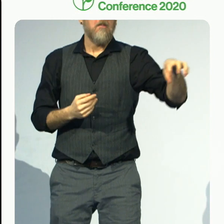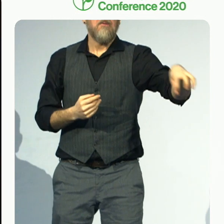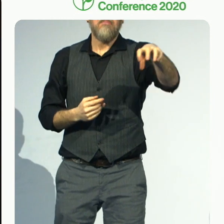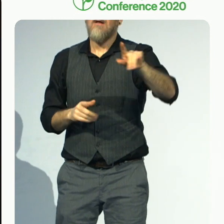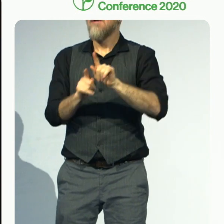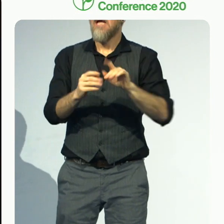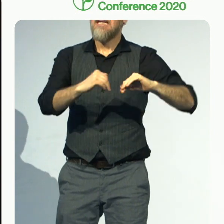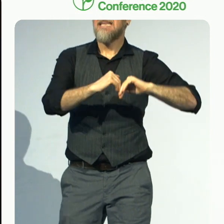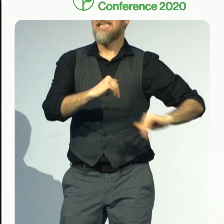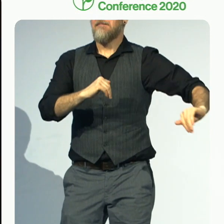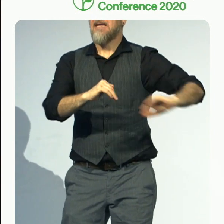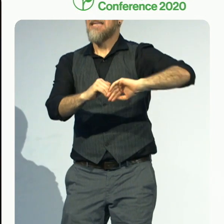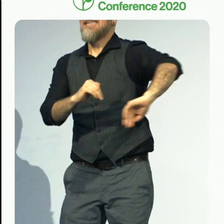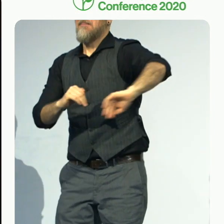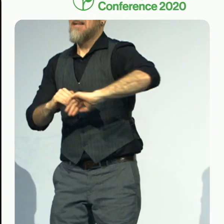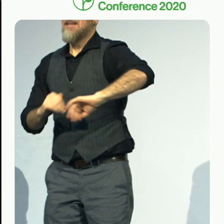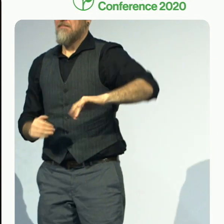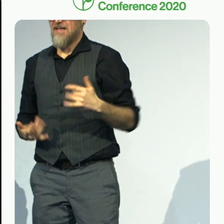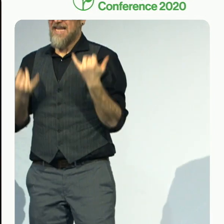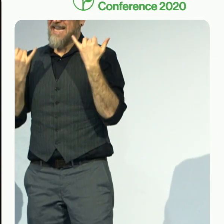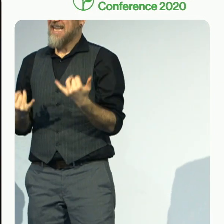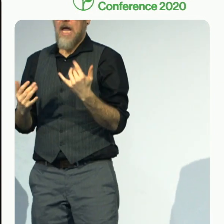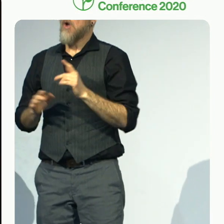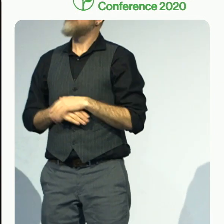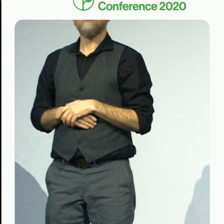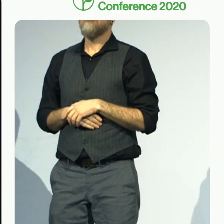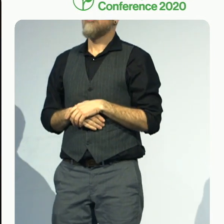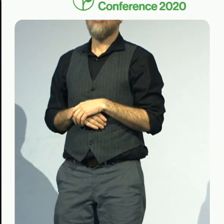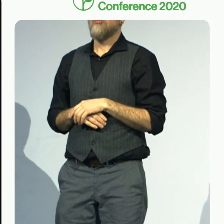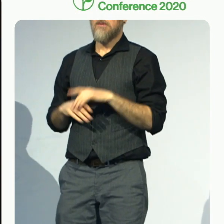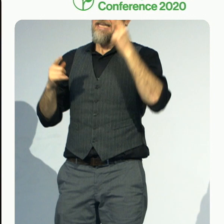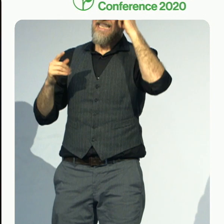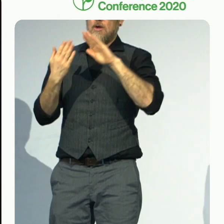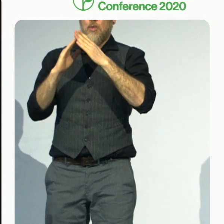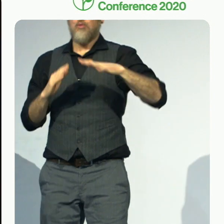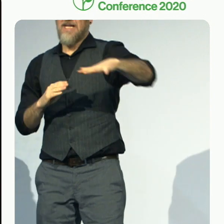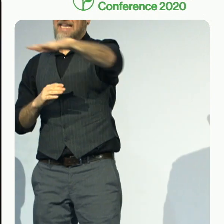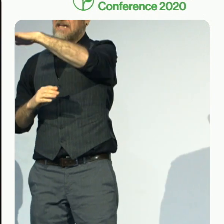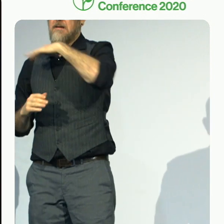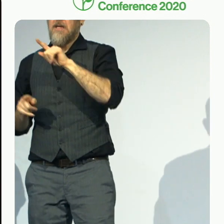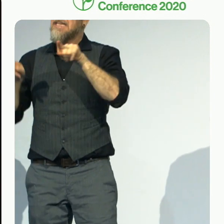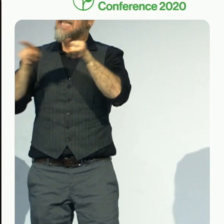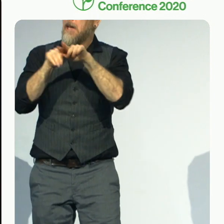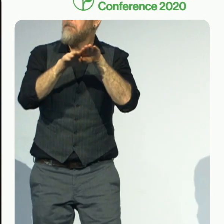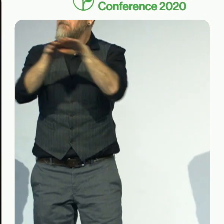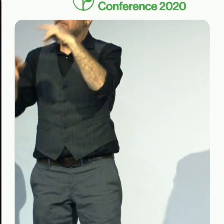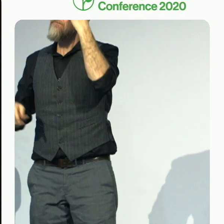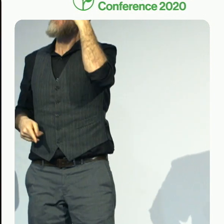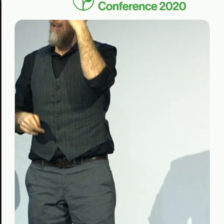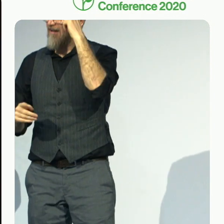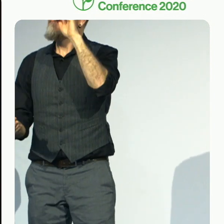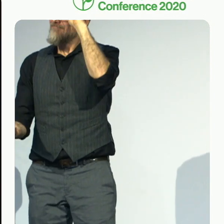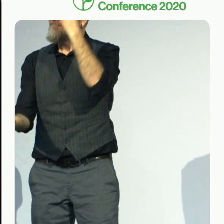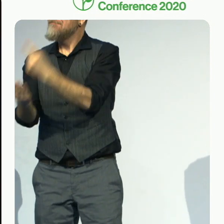still not yet a common understanding in society. Some in the teachers' circle